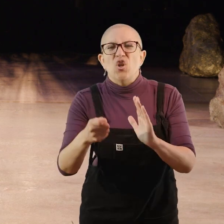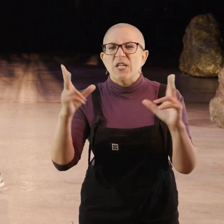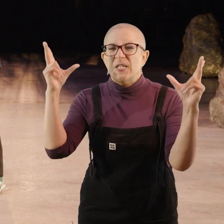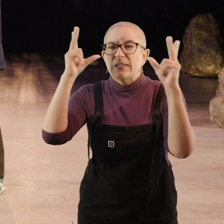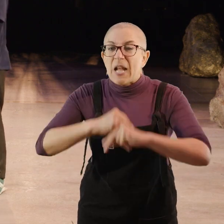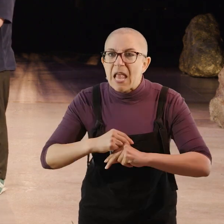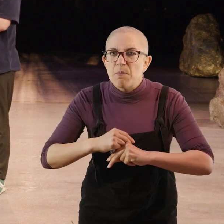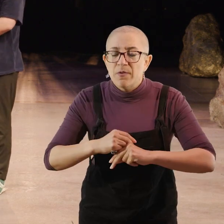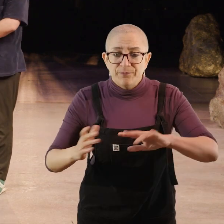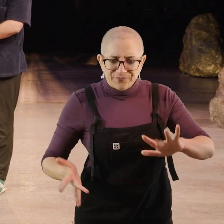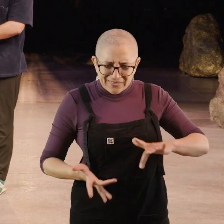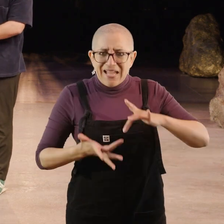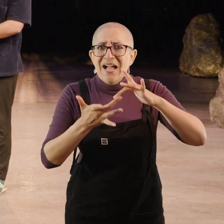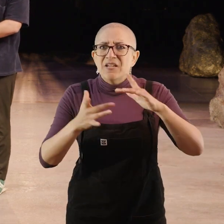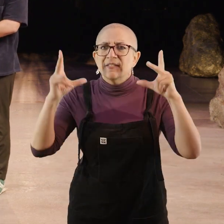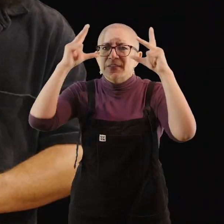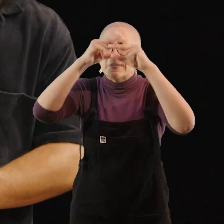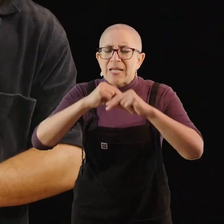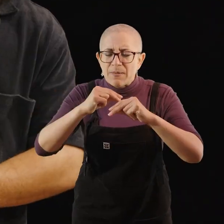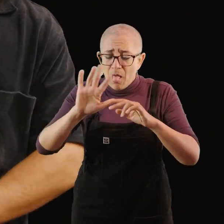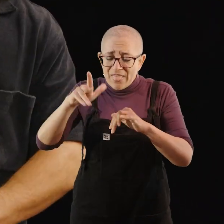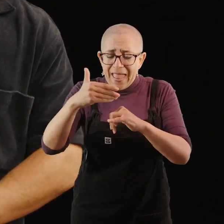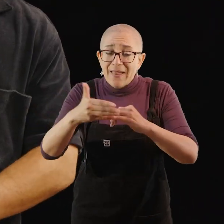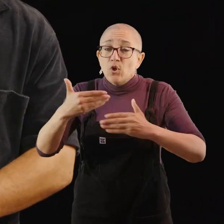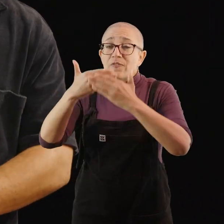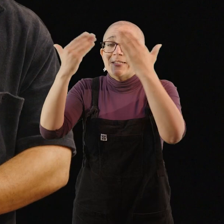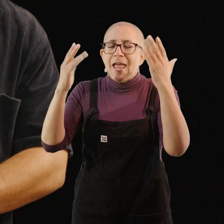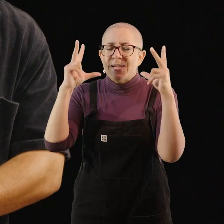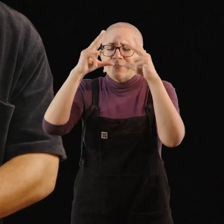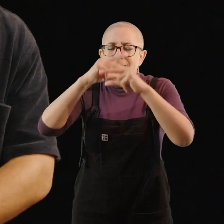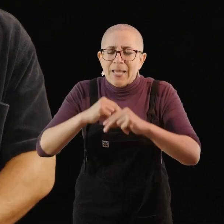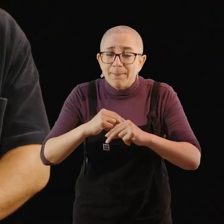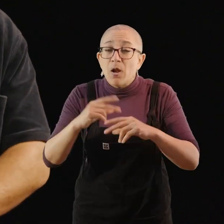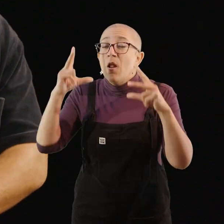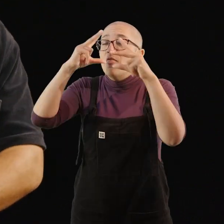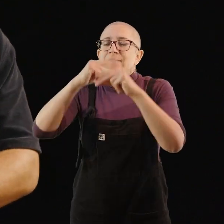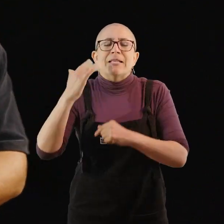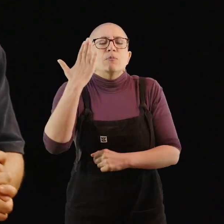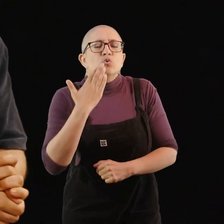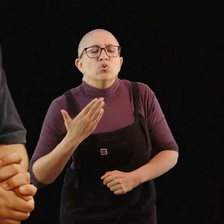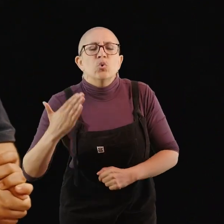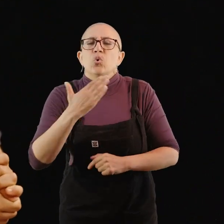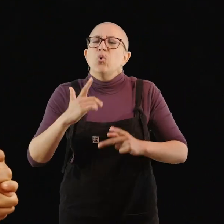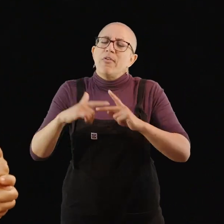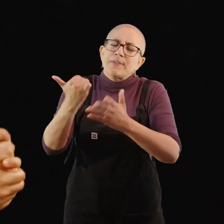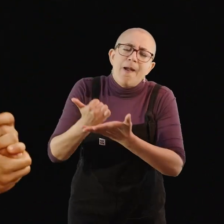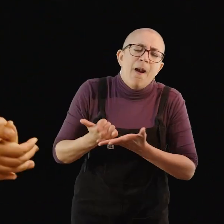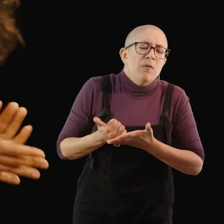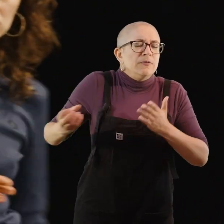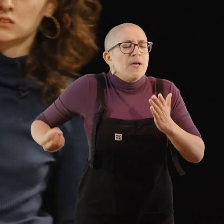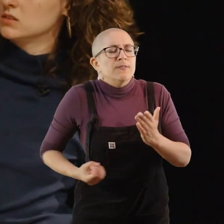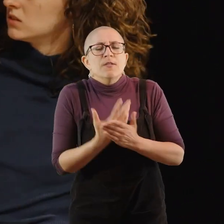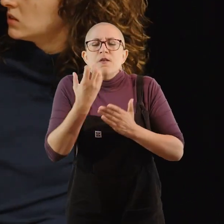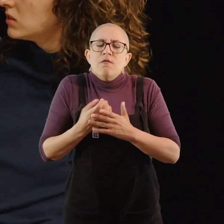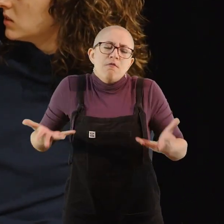innocent sleep. Sleep that knits up the ravelled sleep of care. Death of each day's life. So labour's bath, balm of hot minds.